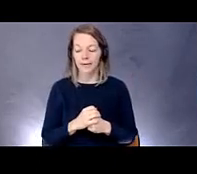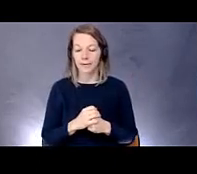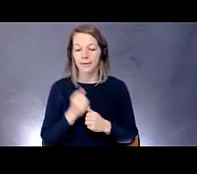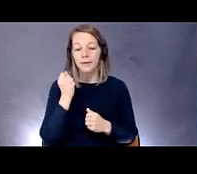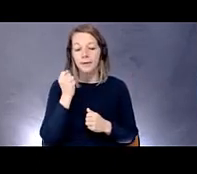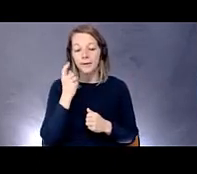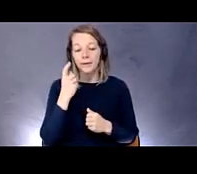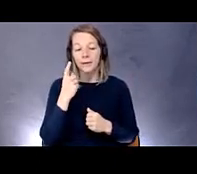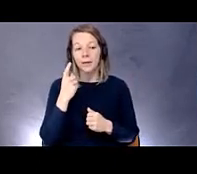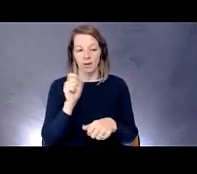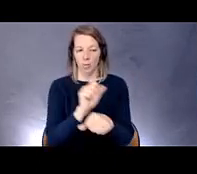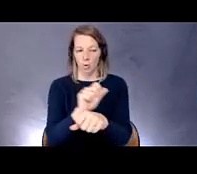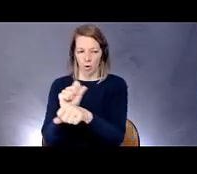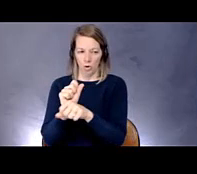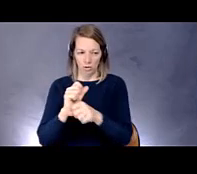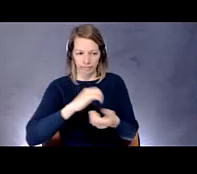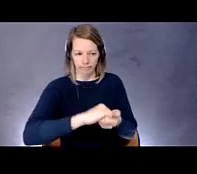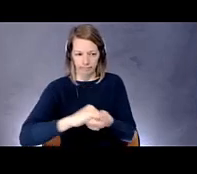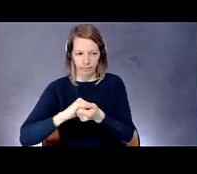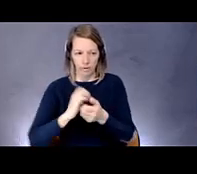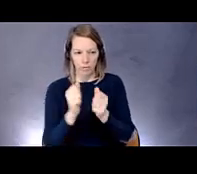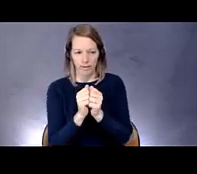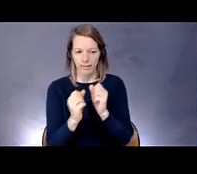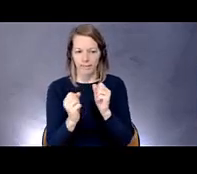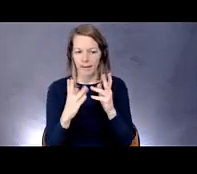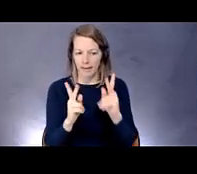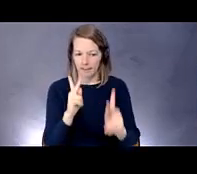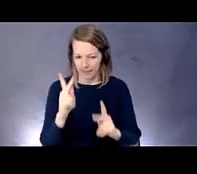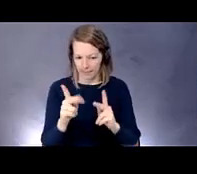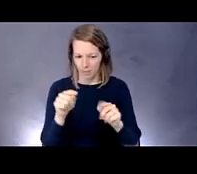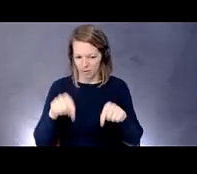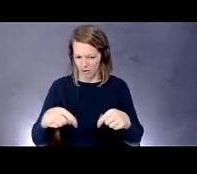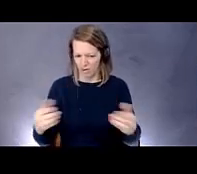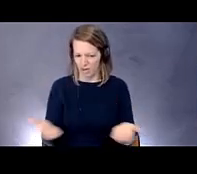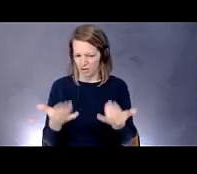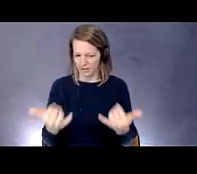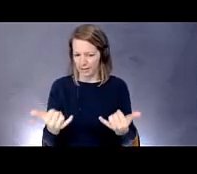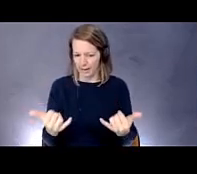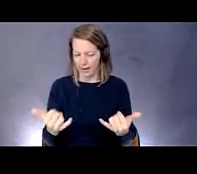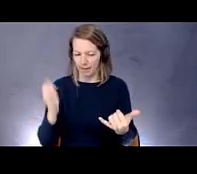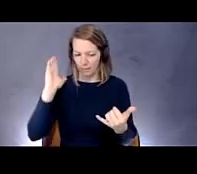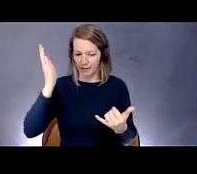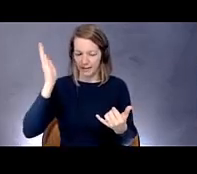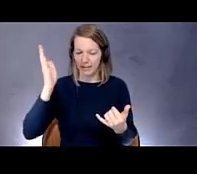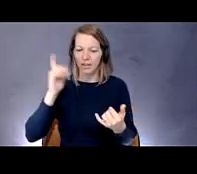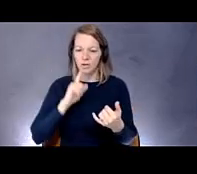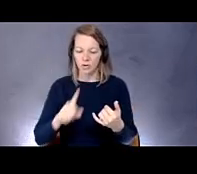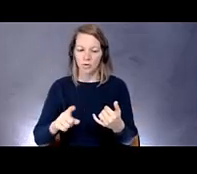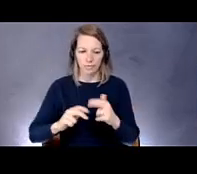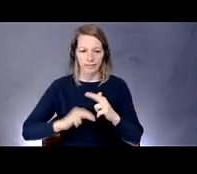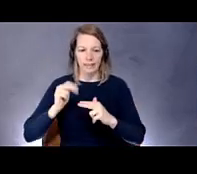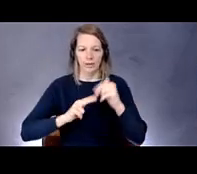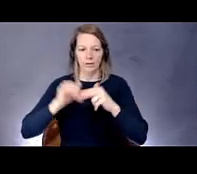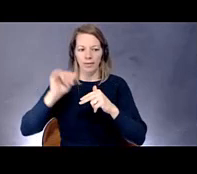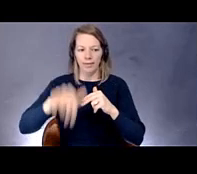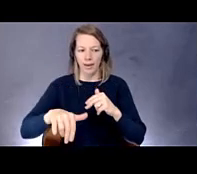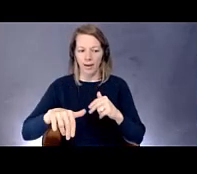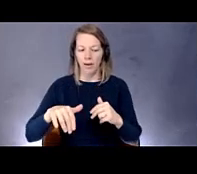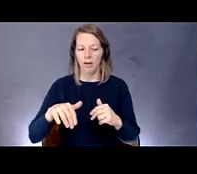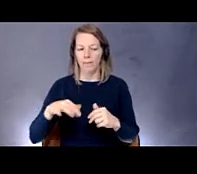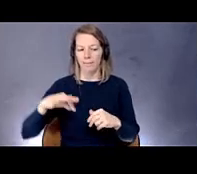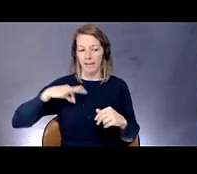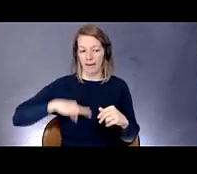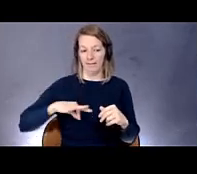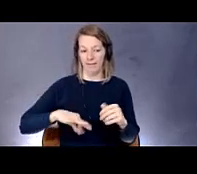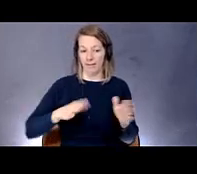we worked with many people that are on this today to build out the Colorado option benefit plan. It's really kind